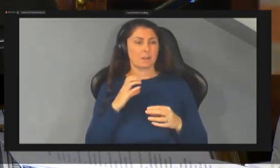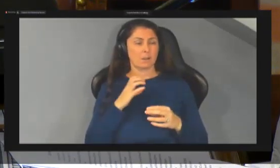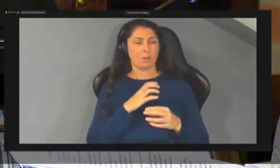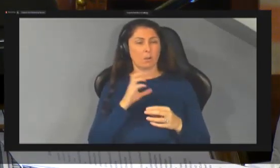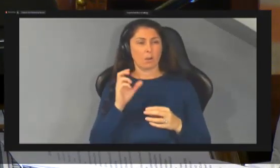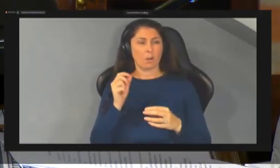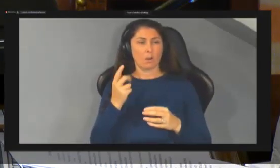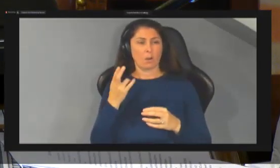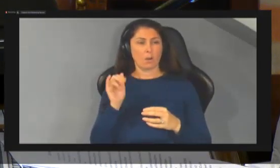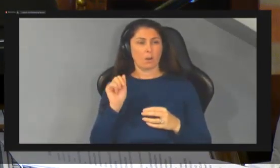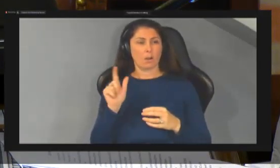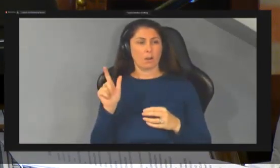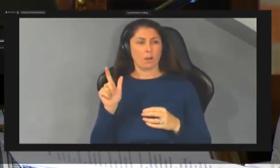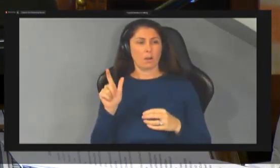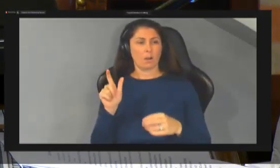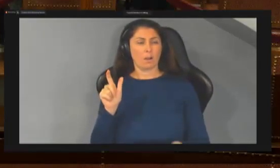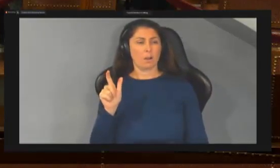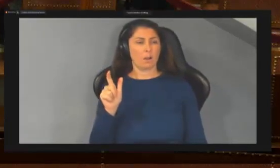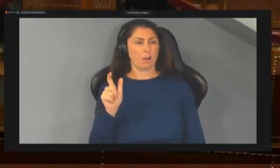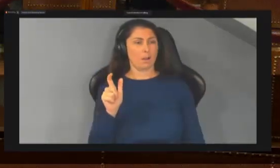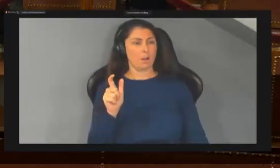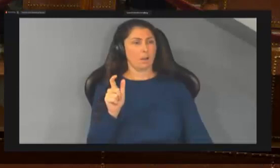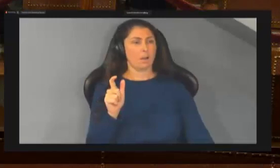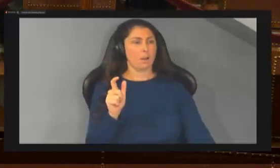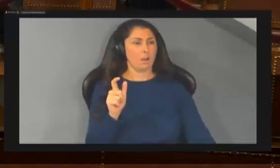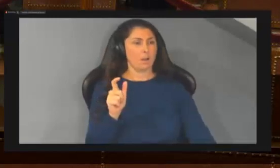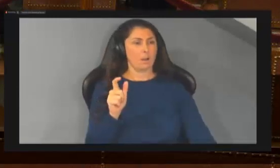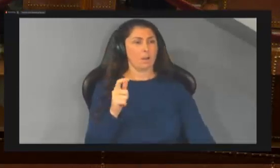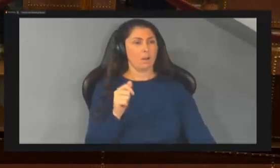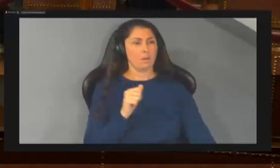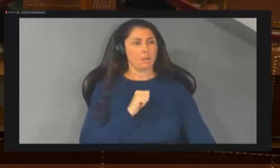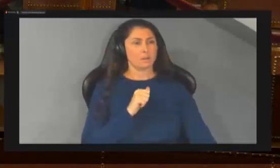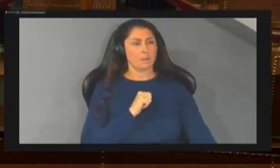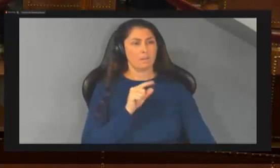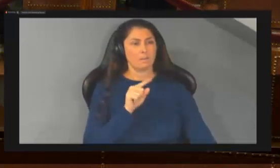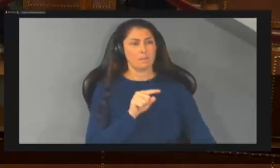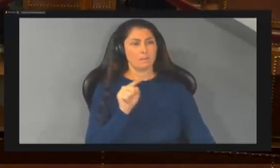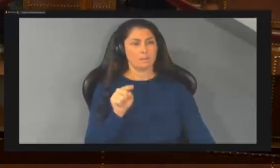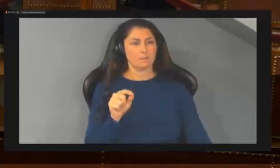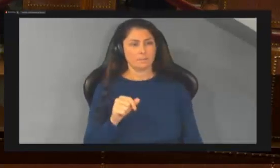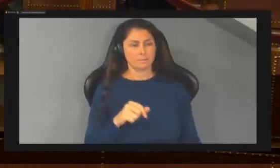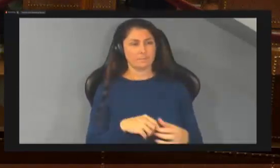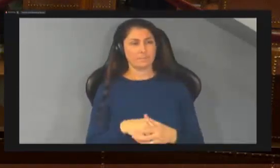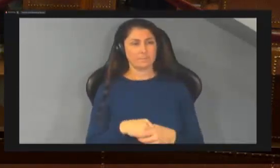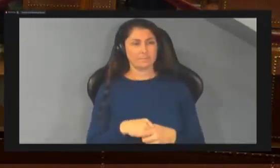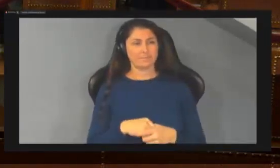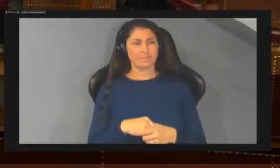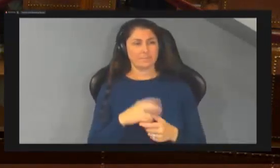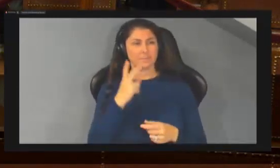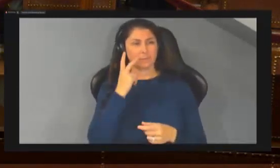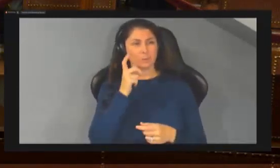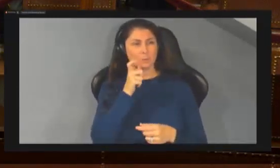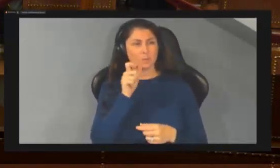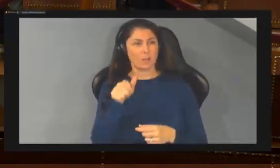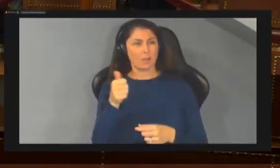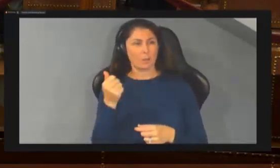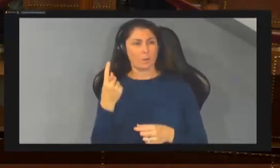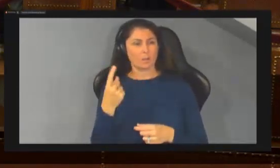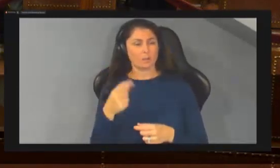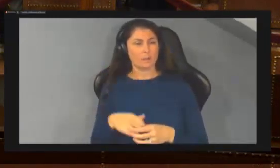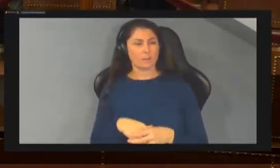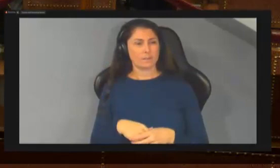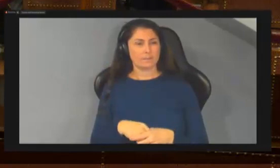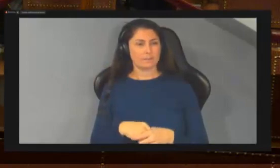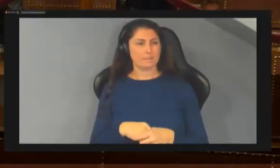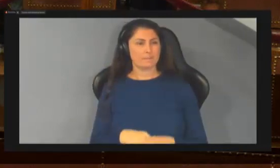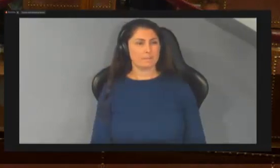cannot vote. Even numbers, I guess. Myself, yeah. Mm-hmm. Lavelle. And who's the other one? I